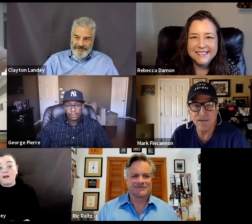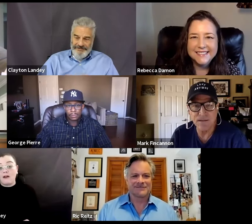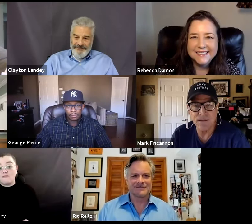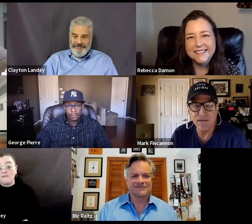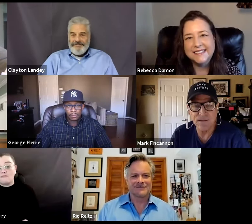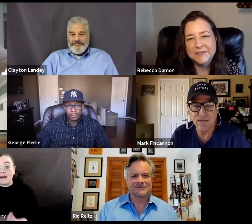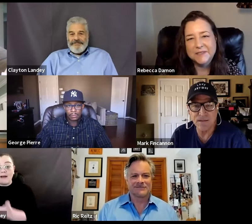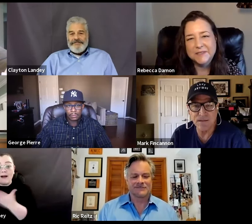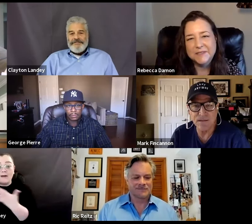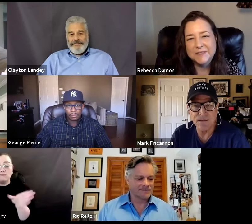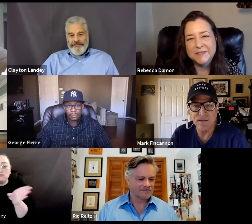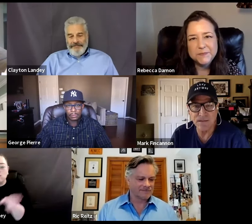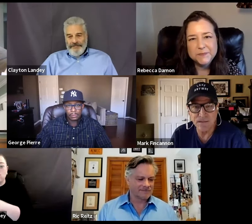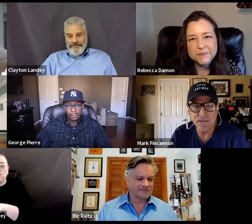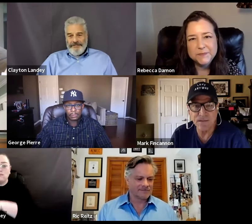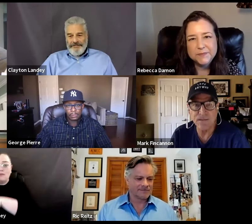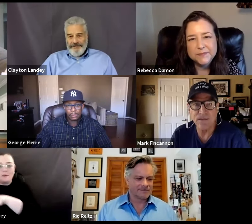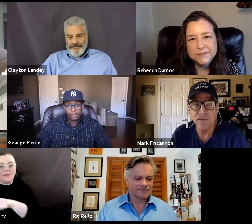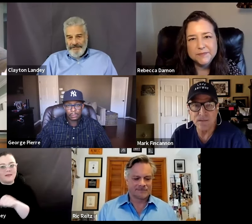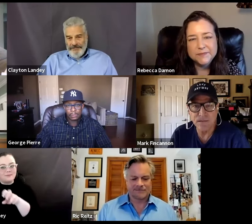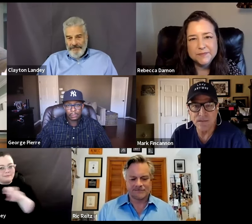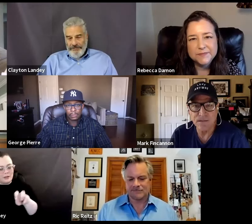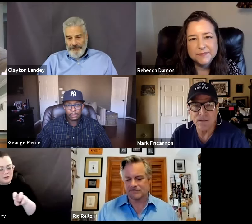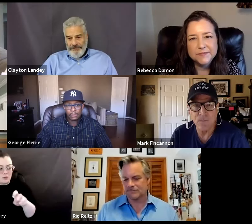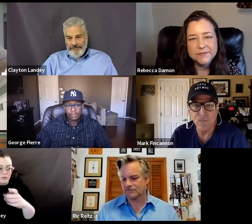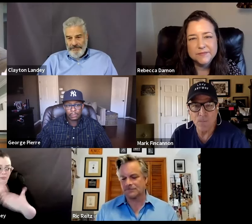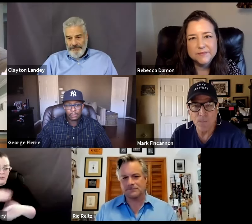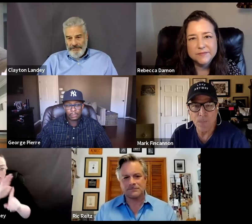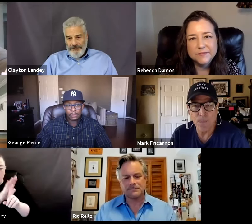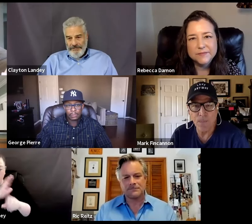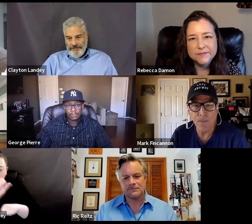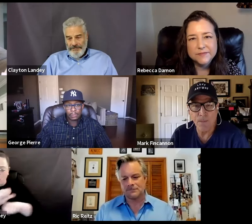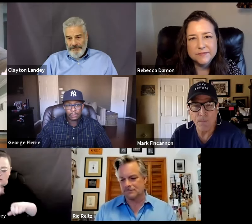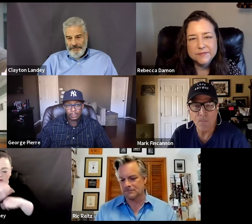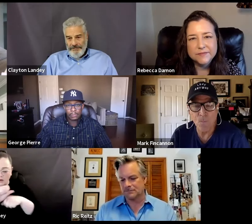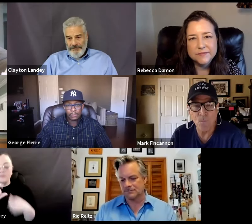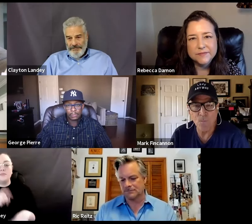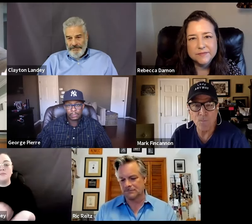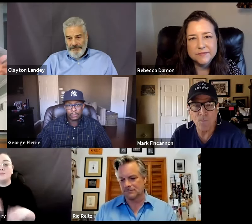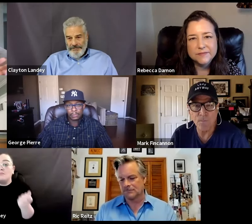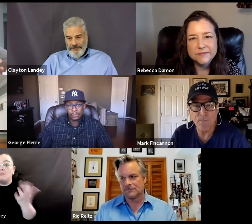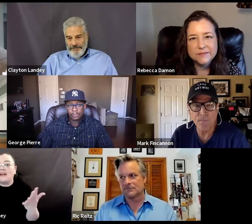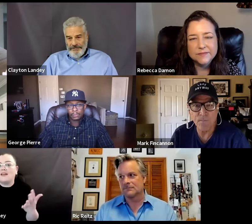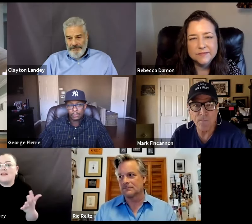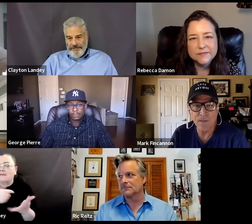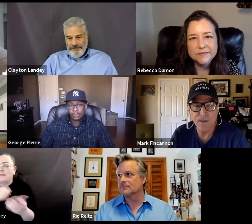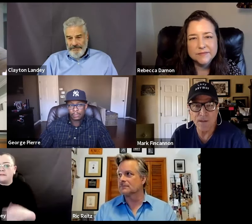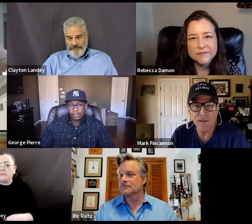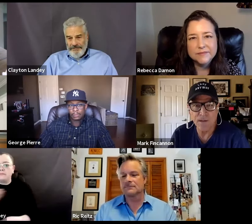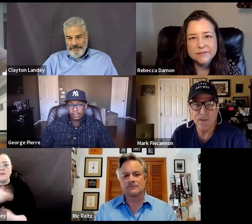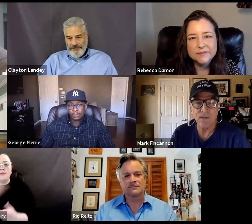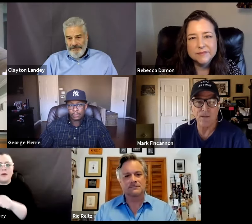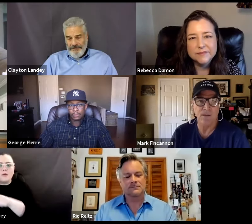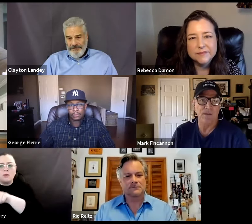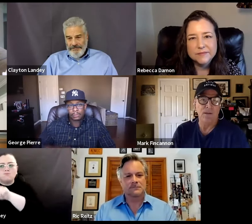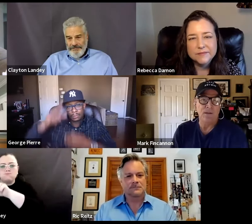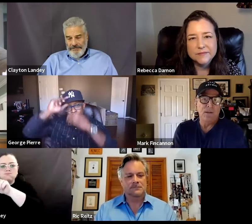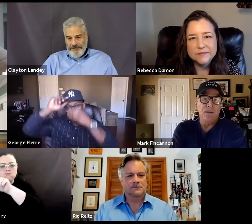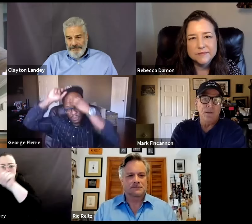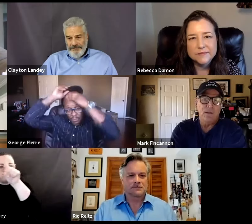this panel together. We appreciate that. You know, so many of us as SAG-AFTRA members, we work around the country, right? In fact, we're working